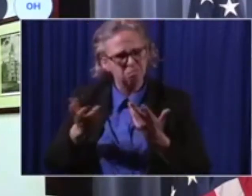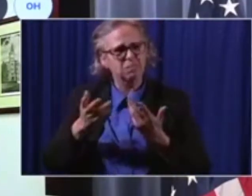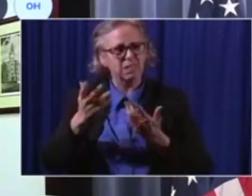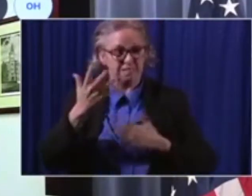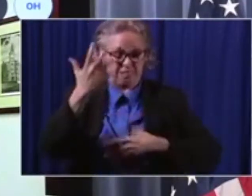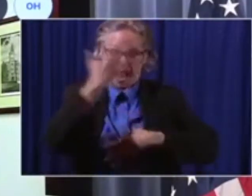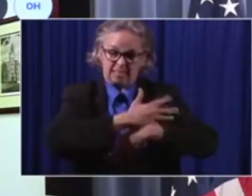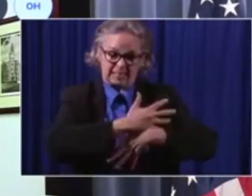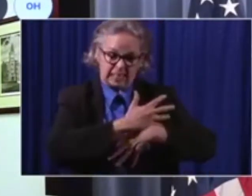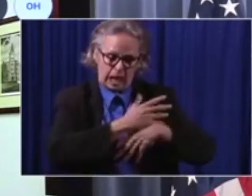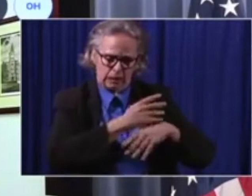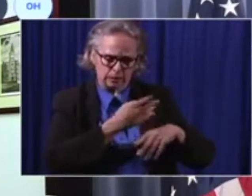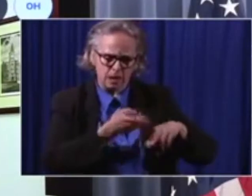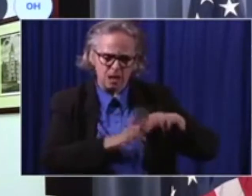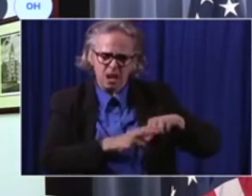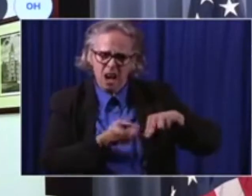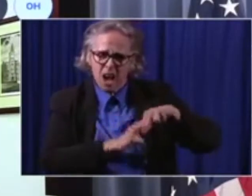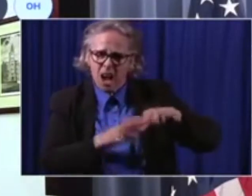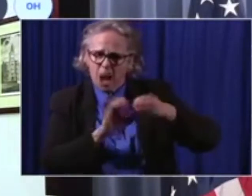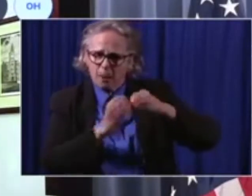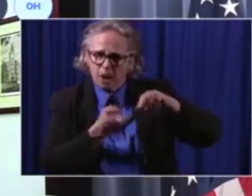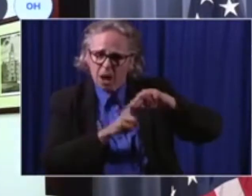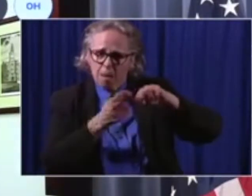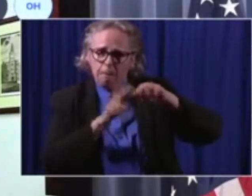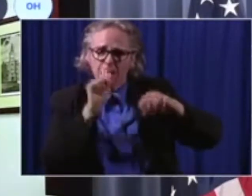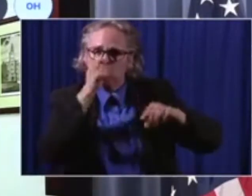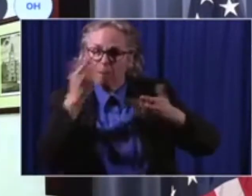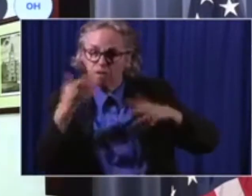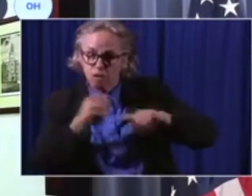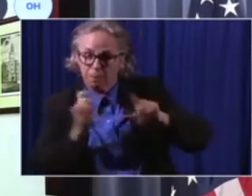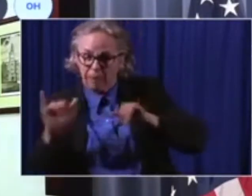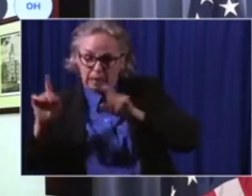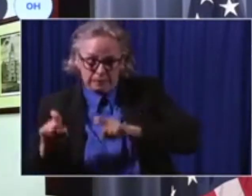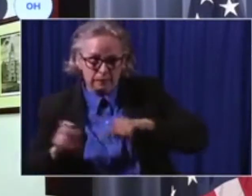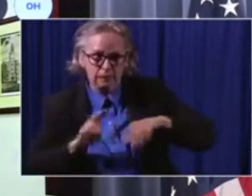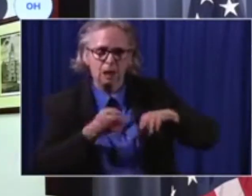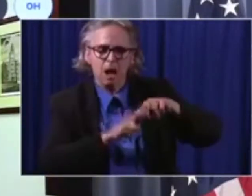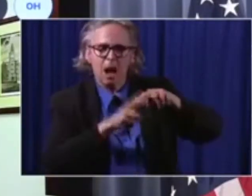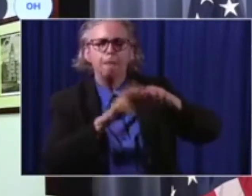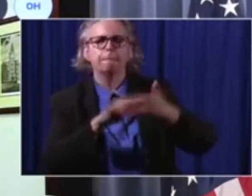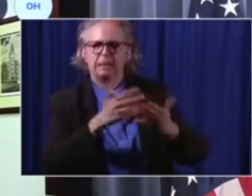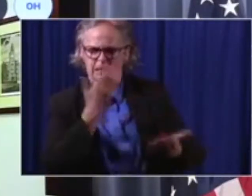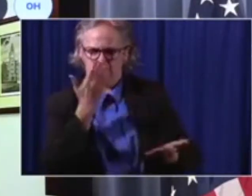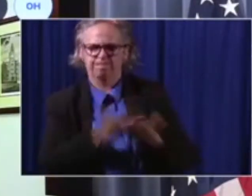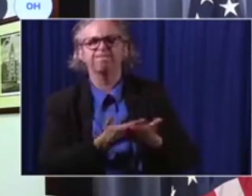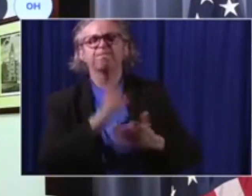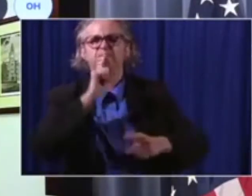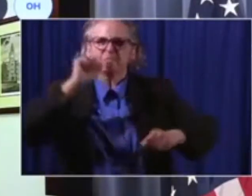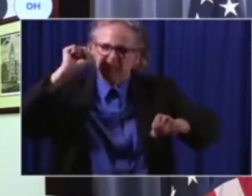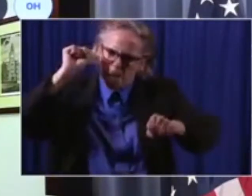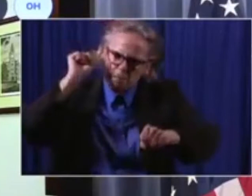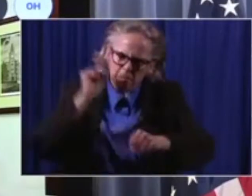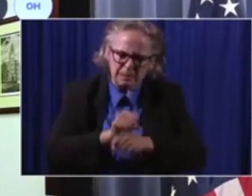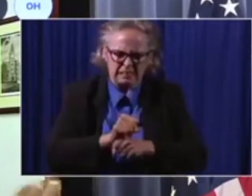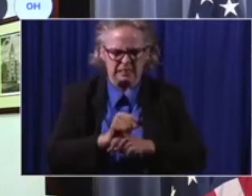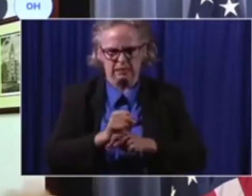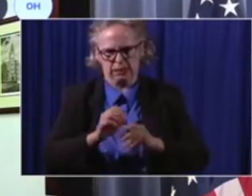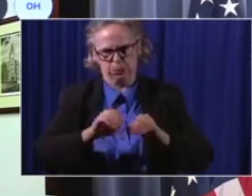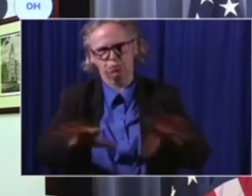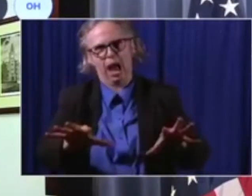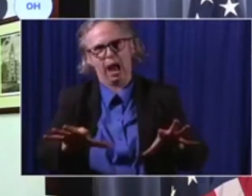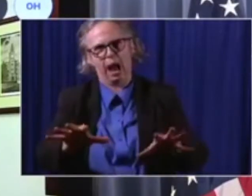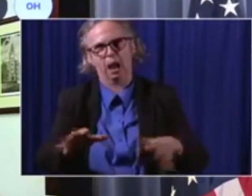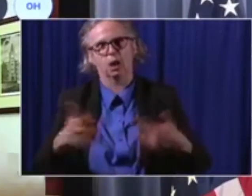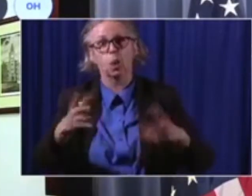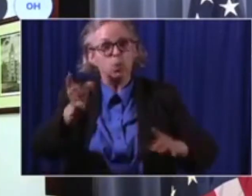cases over the past few weeks to see that the disease is escalating in terms of the actual number of new cases. So different